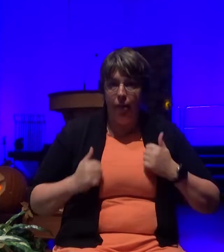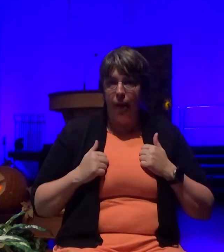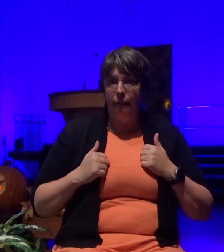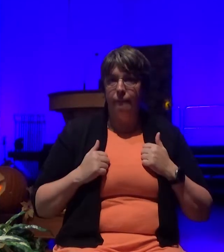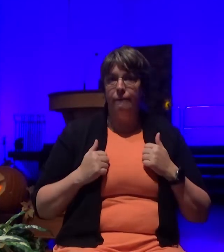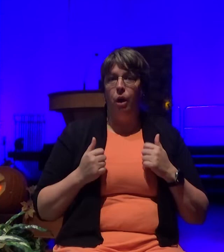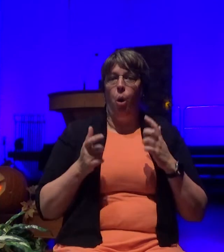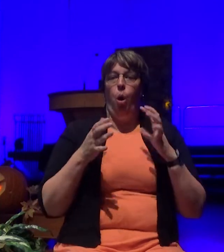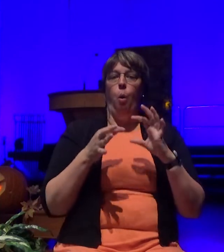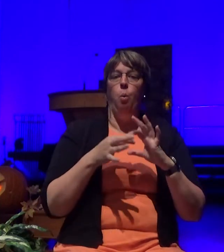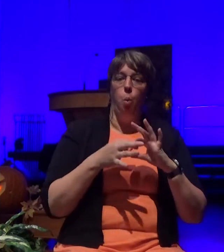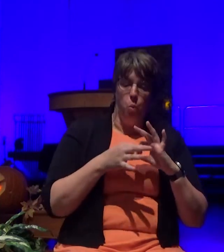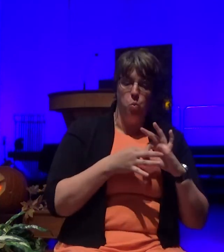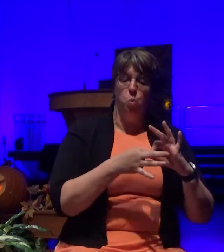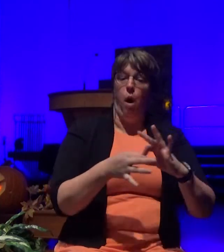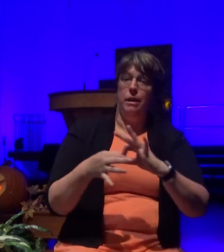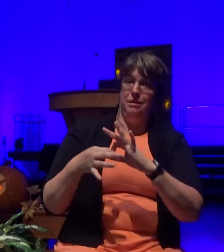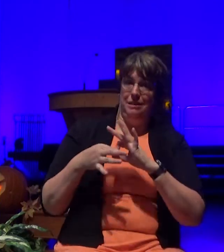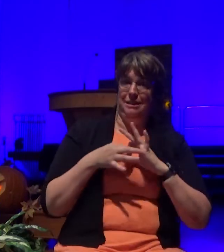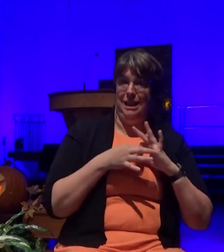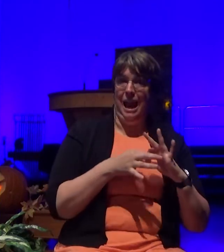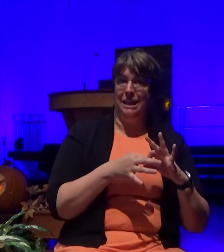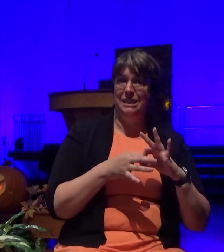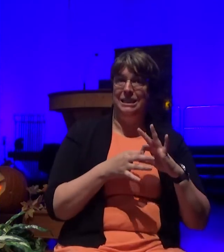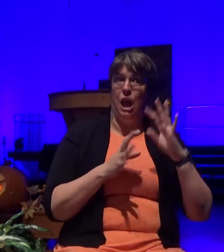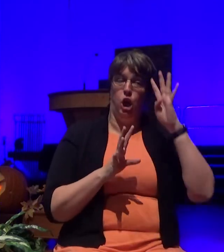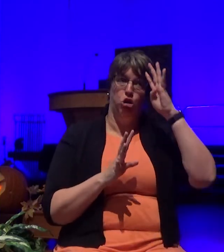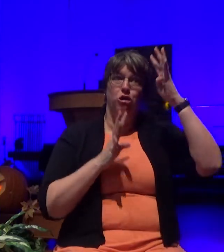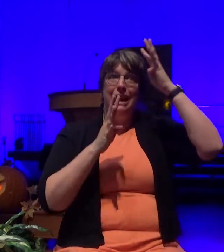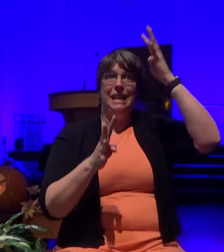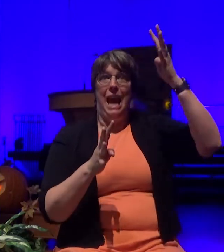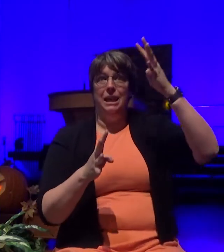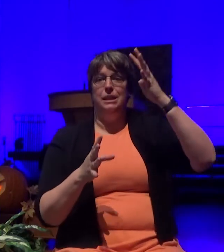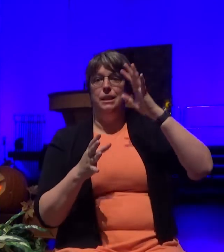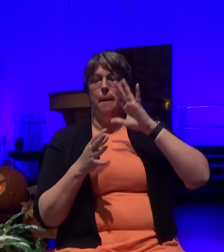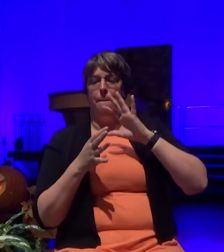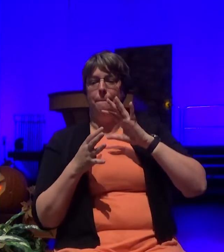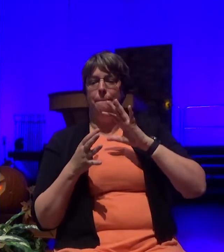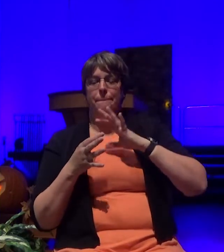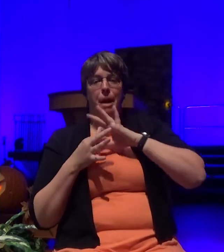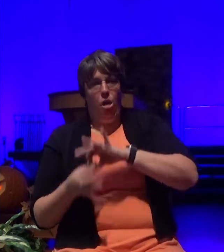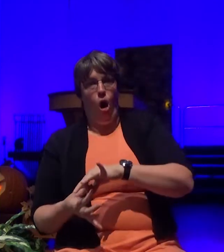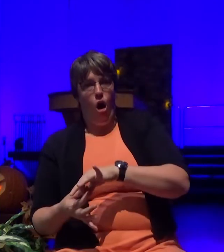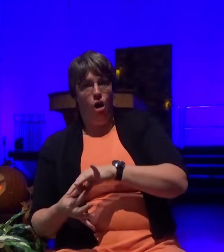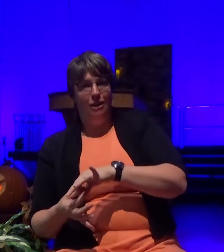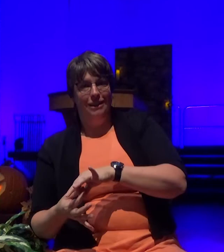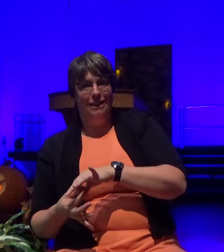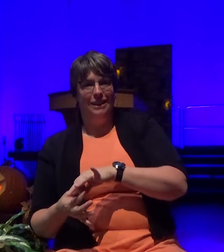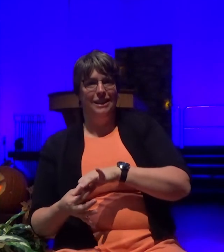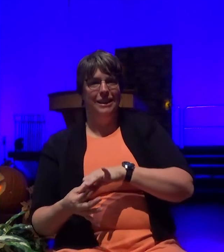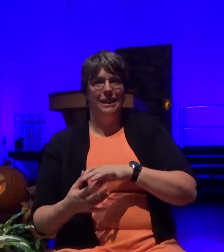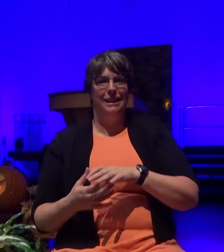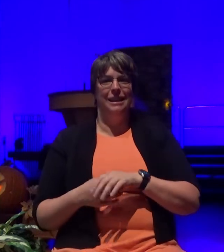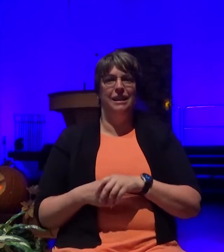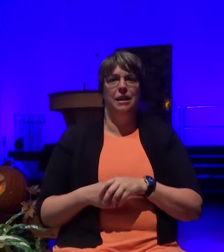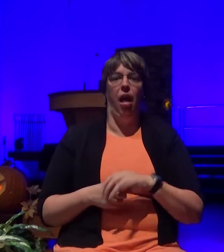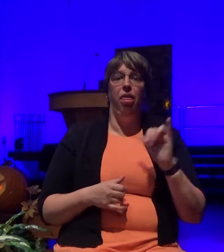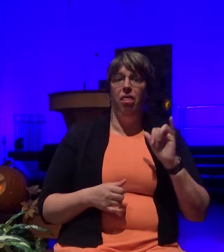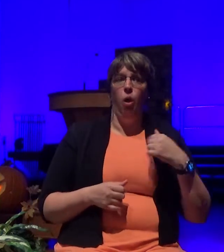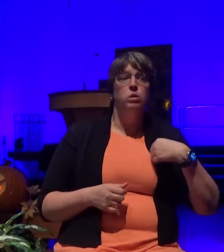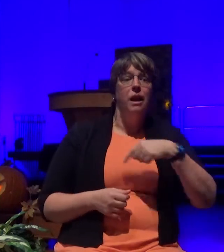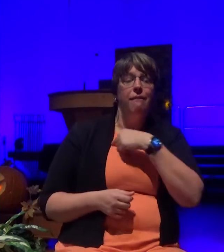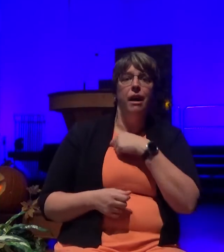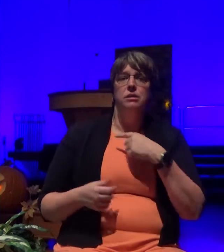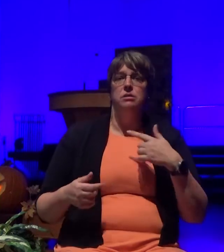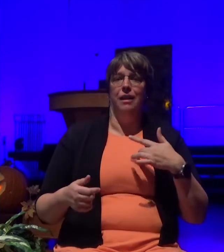creates belonging, a sense of belonging for those of us who feel so often afraid when we have no